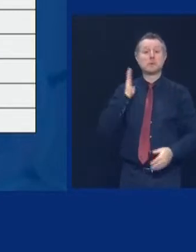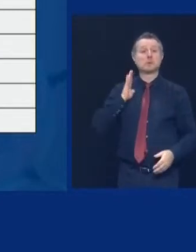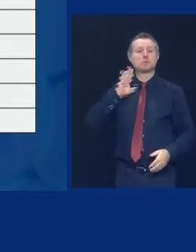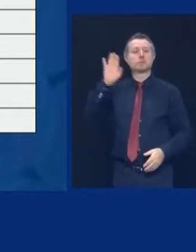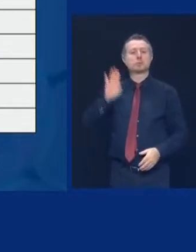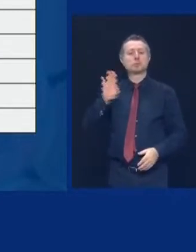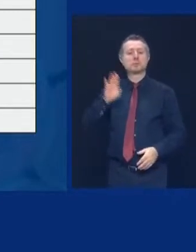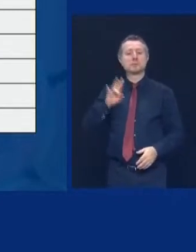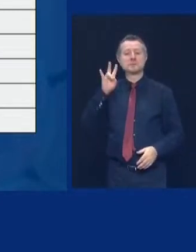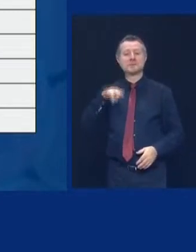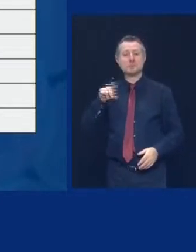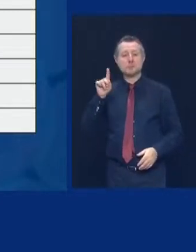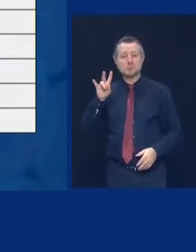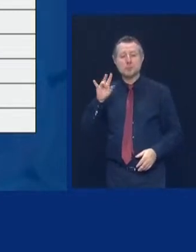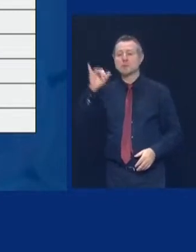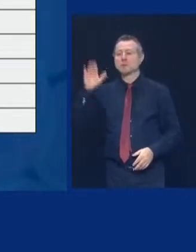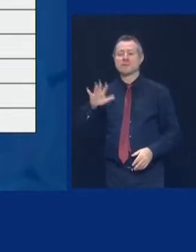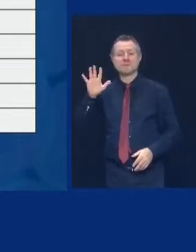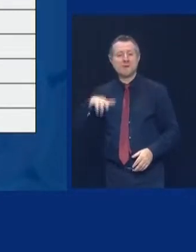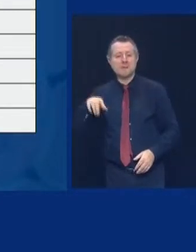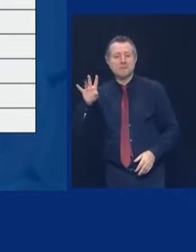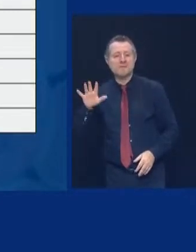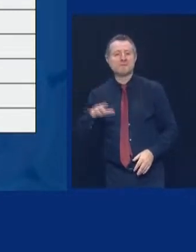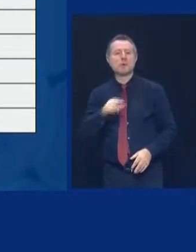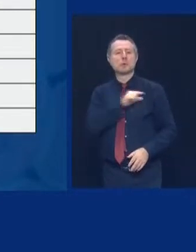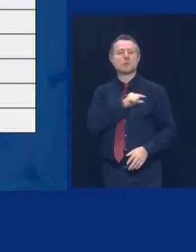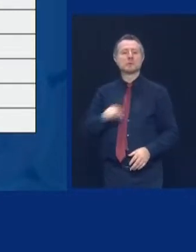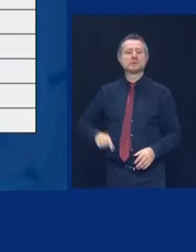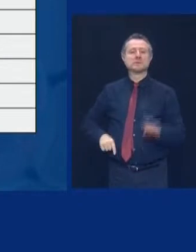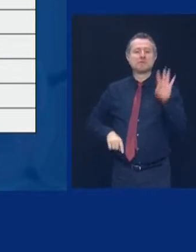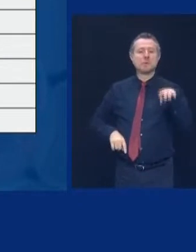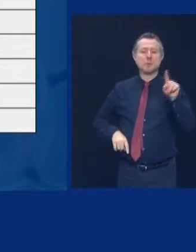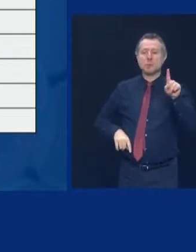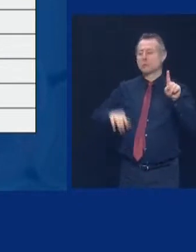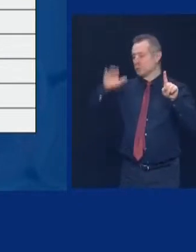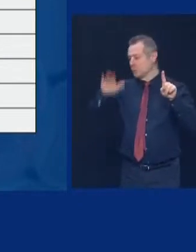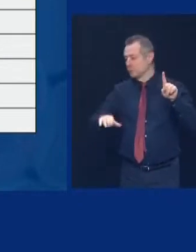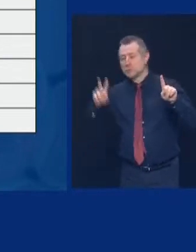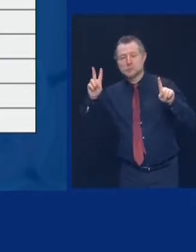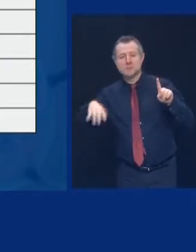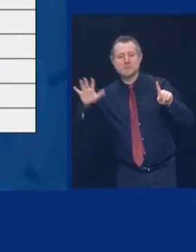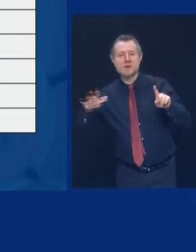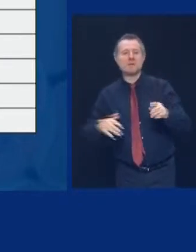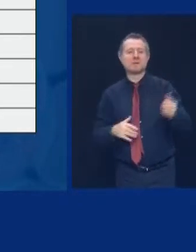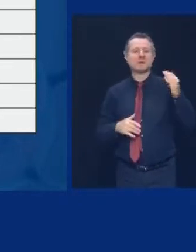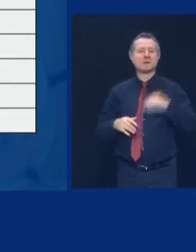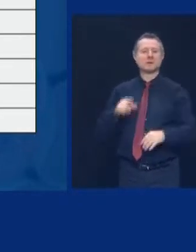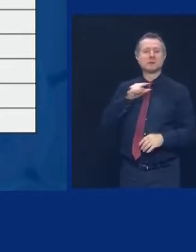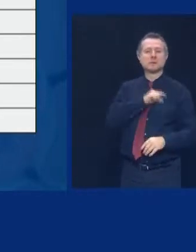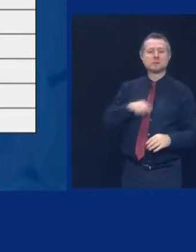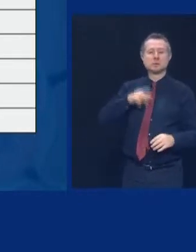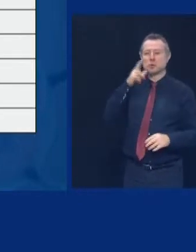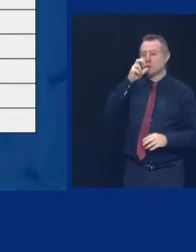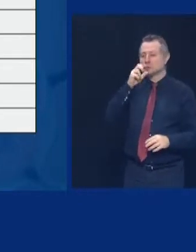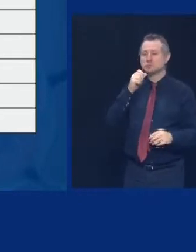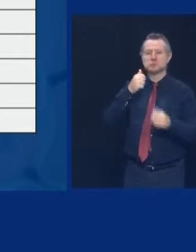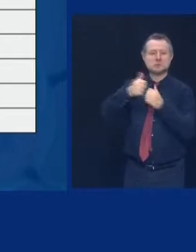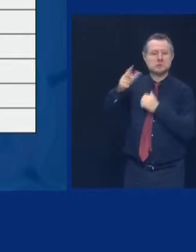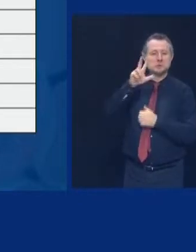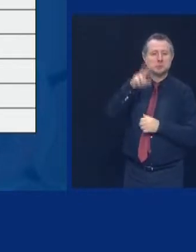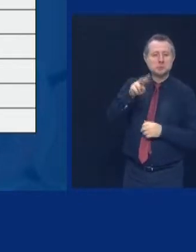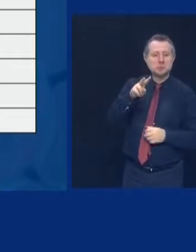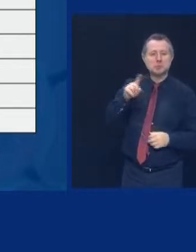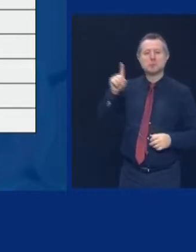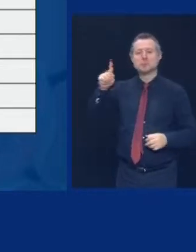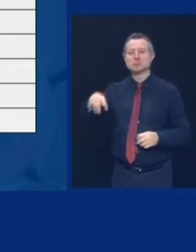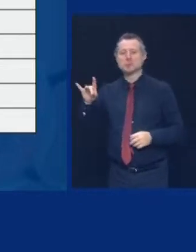Gardens, 4.1 to 2.5. Queens and Far Rockaway, 3.2 to 1.8. Rockland, 13 to 4. Orange, 34 to